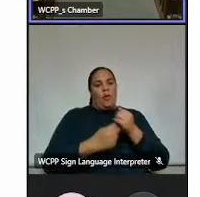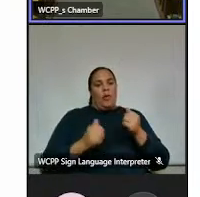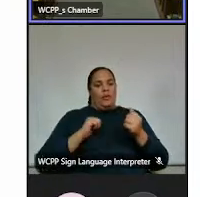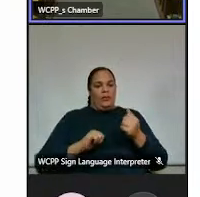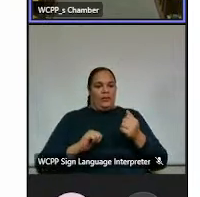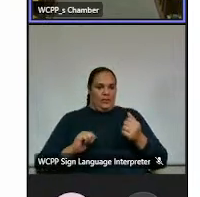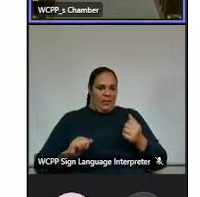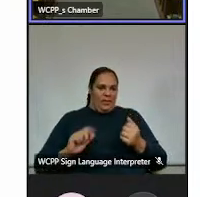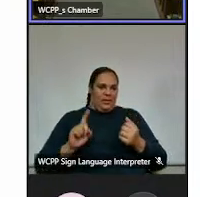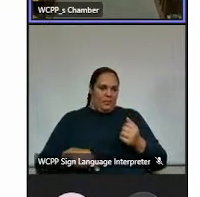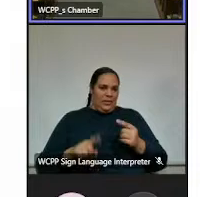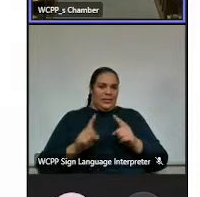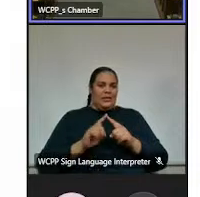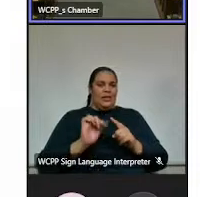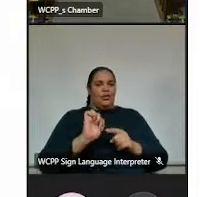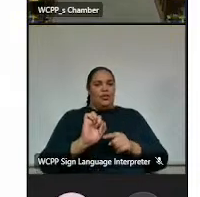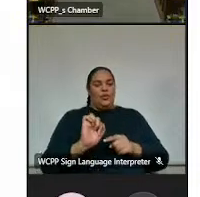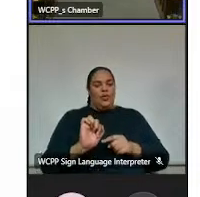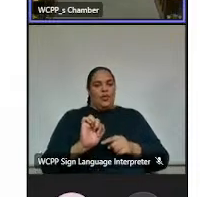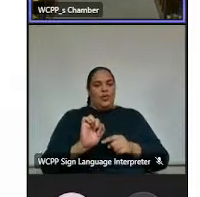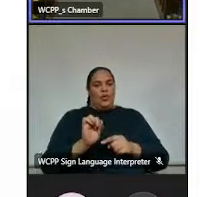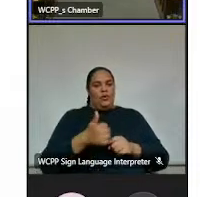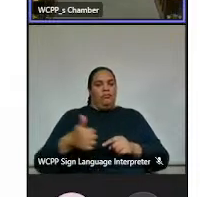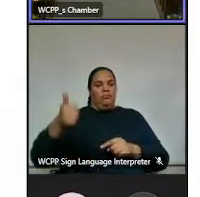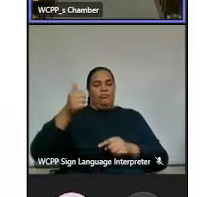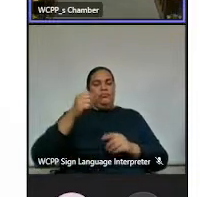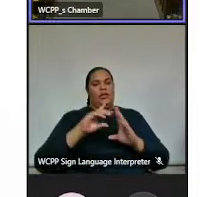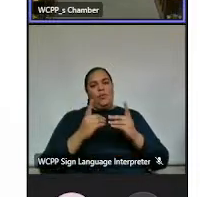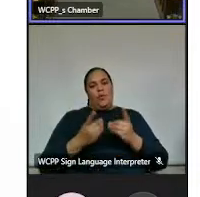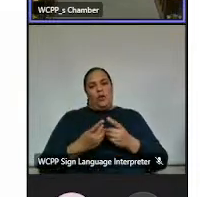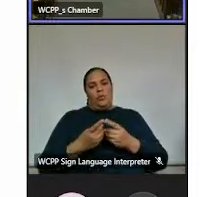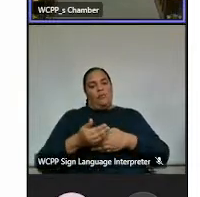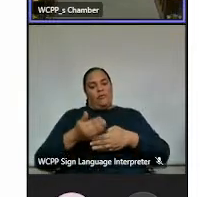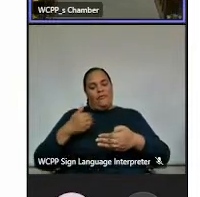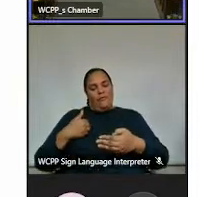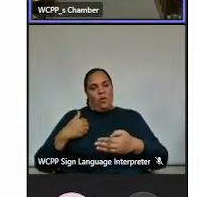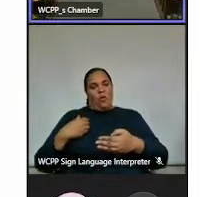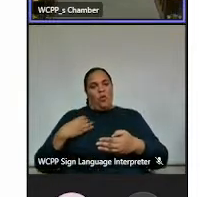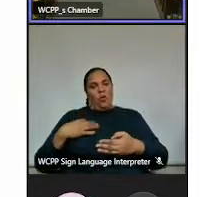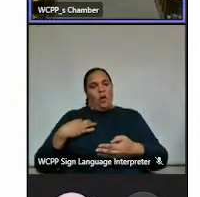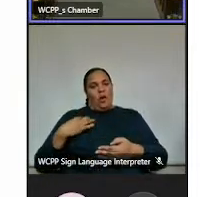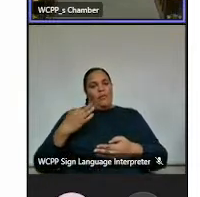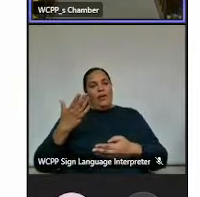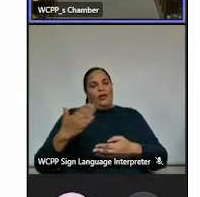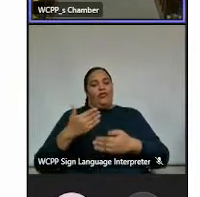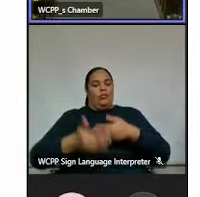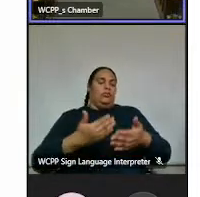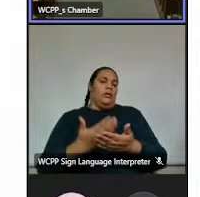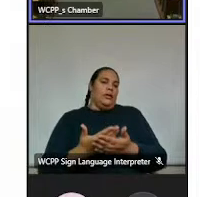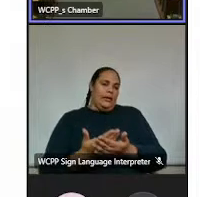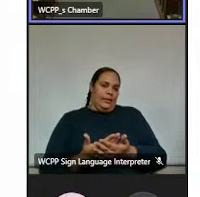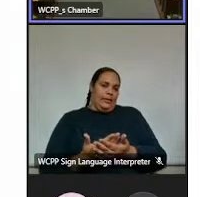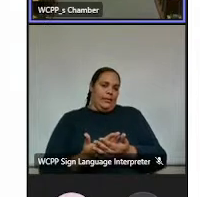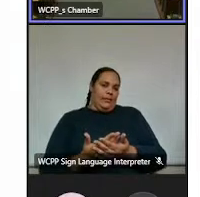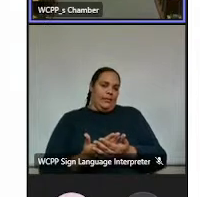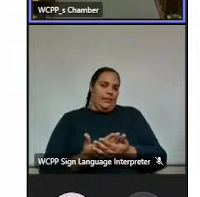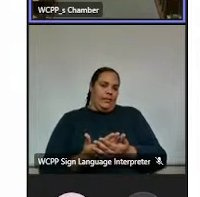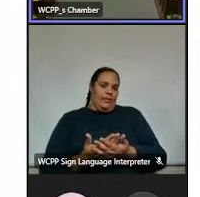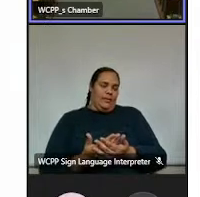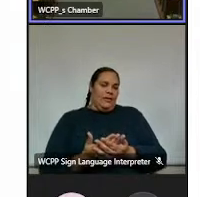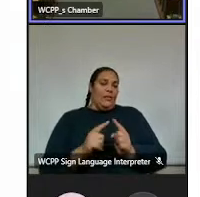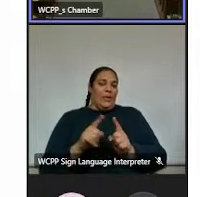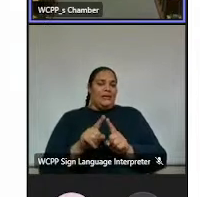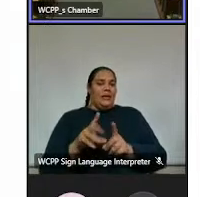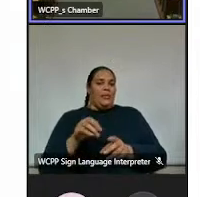municipality and the head of department before the applicant may proceed. These